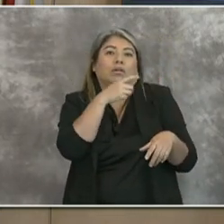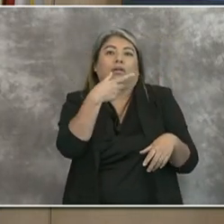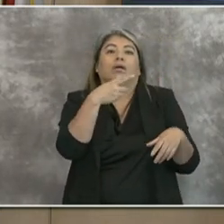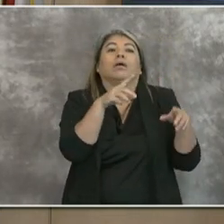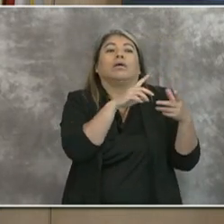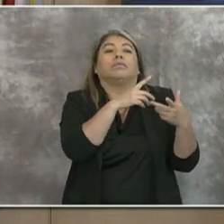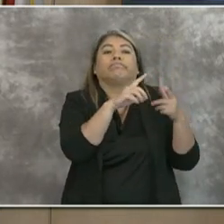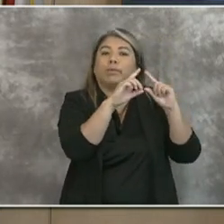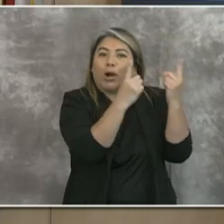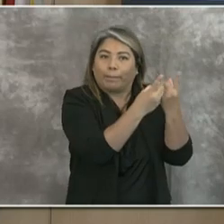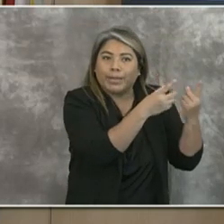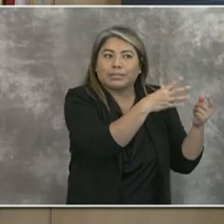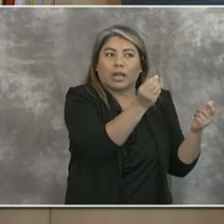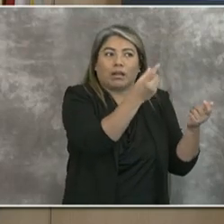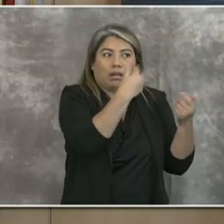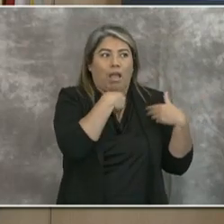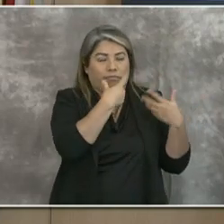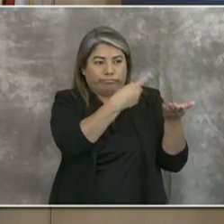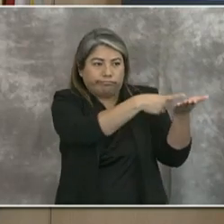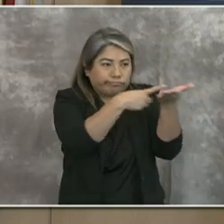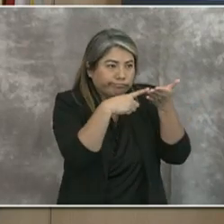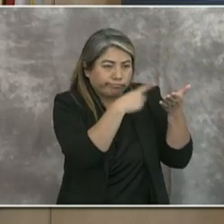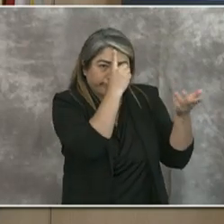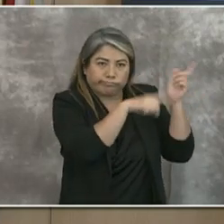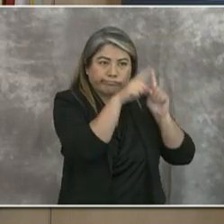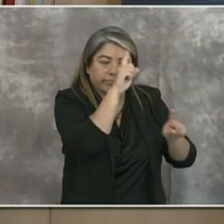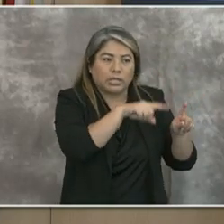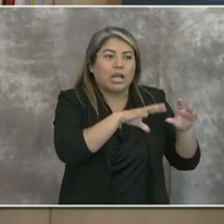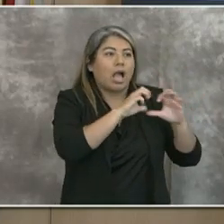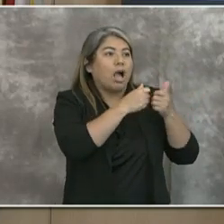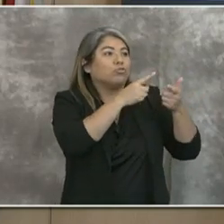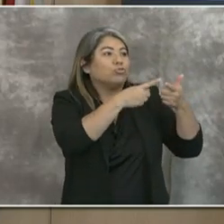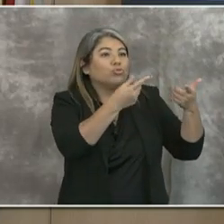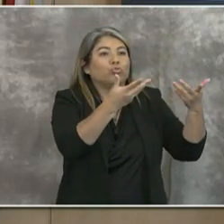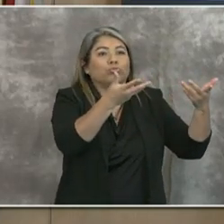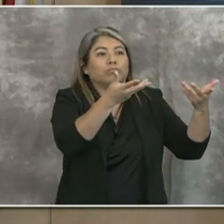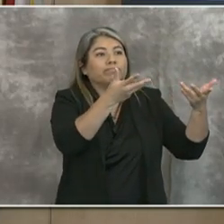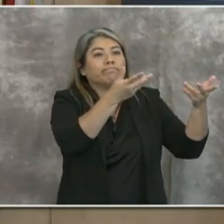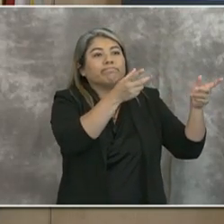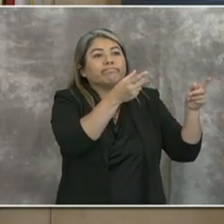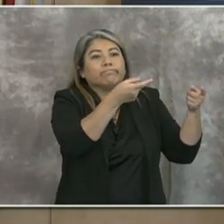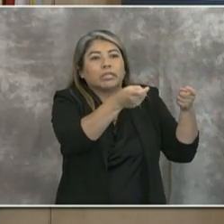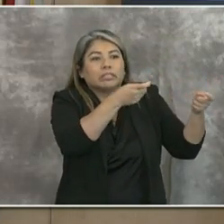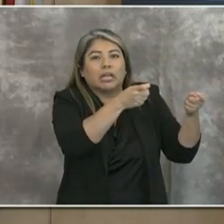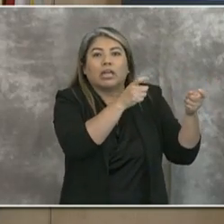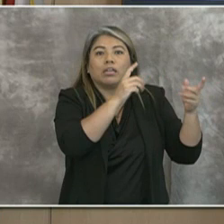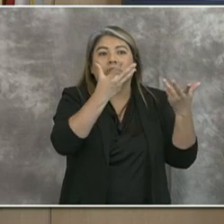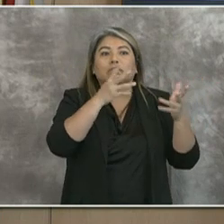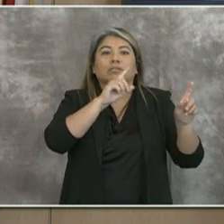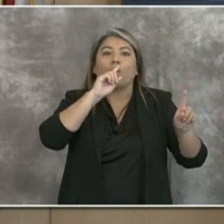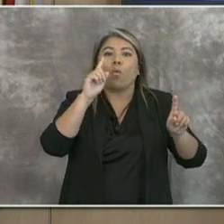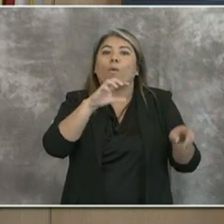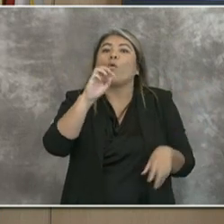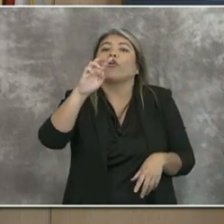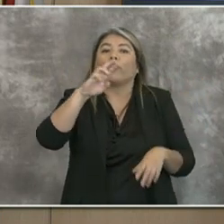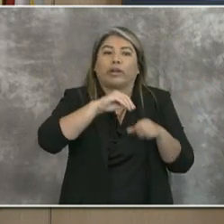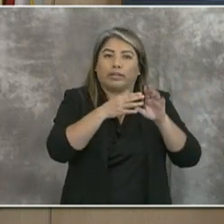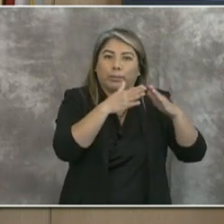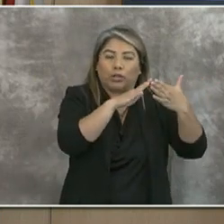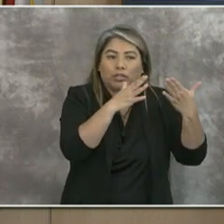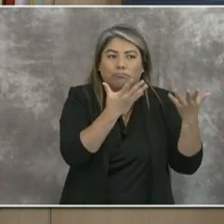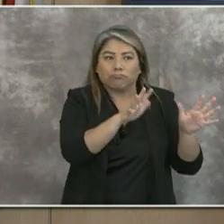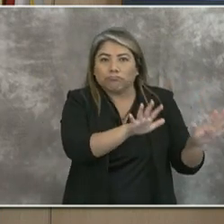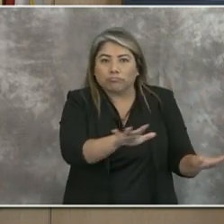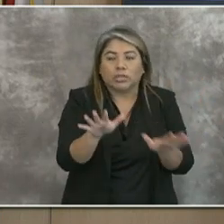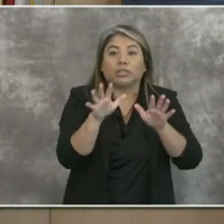and are working in a coordinated fashion to try to maintain order in the communities. And obviously, we know people